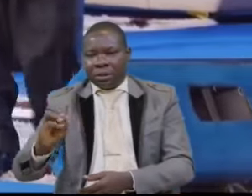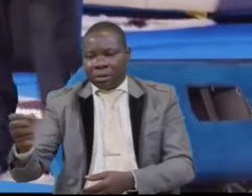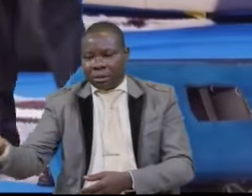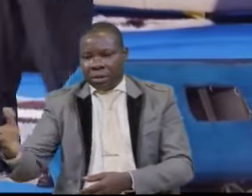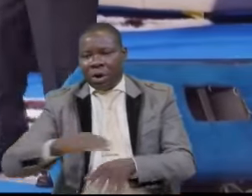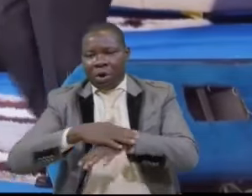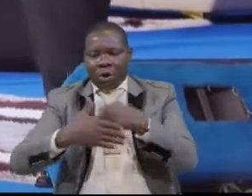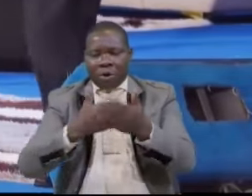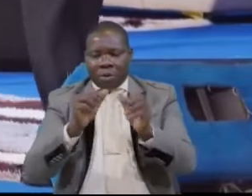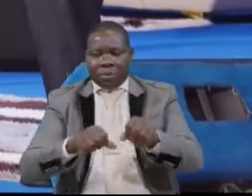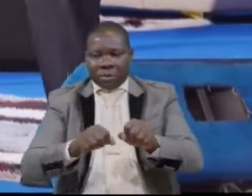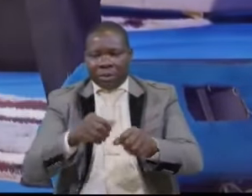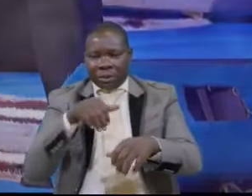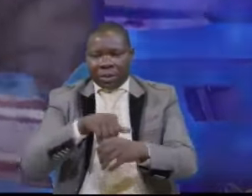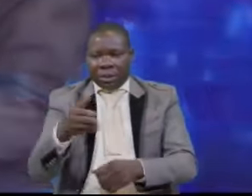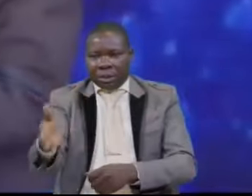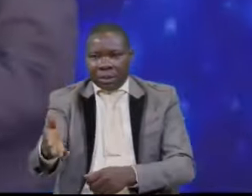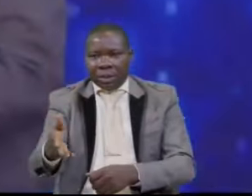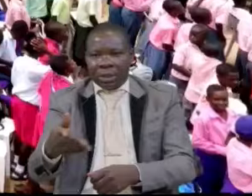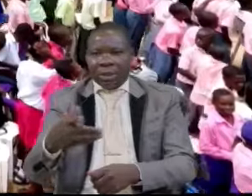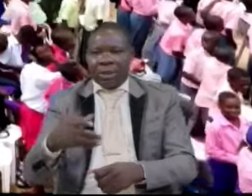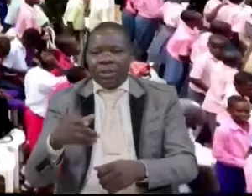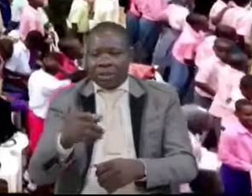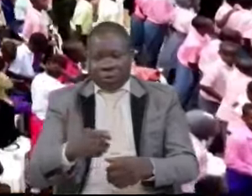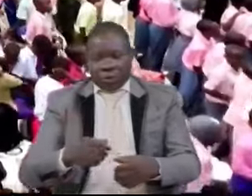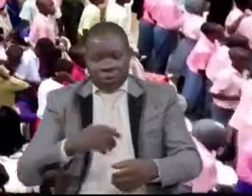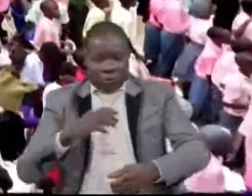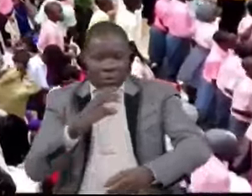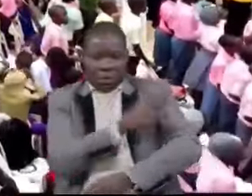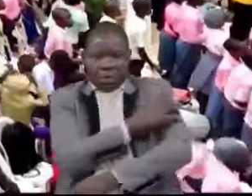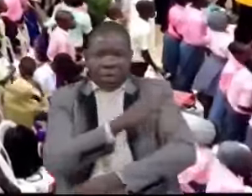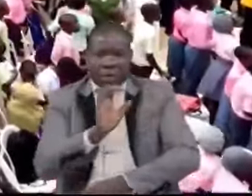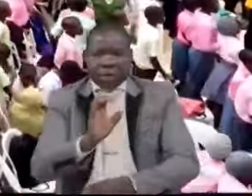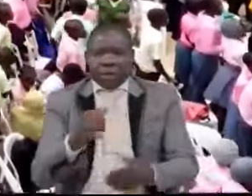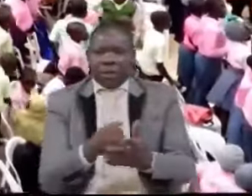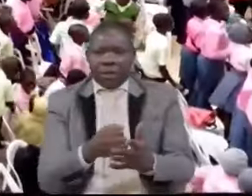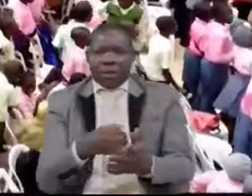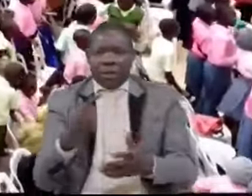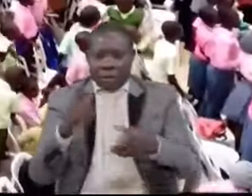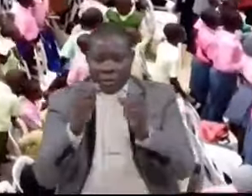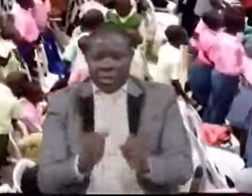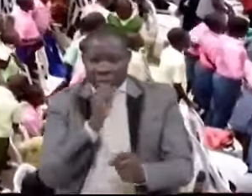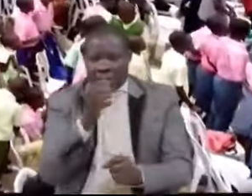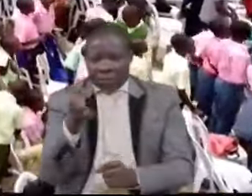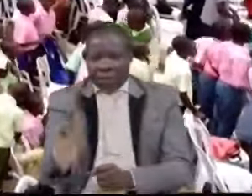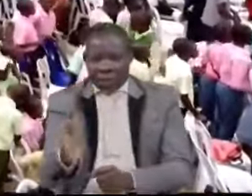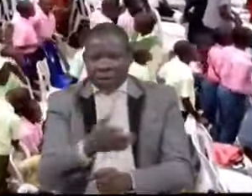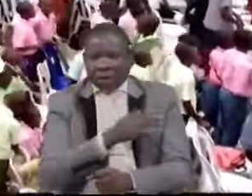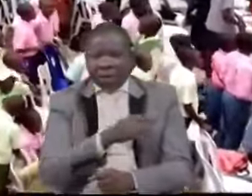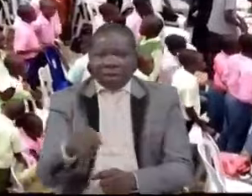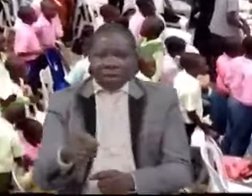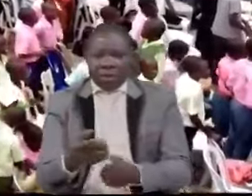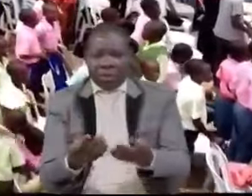there, you charge it, and then the power is there, and you even watch it. You see the